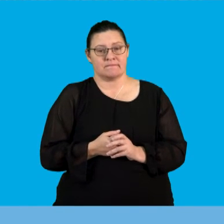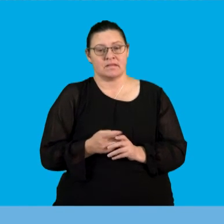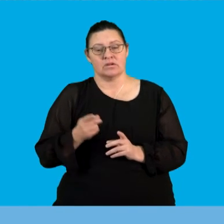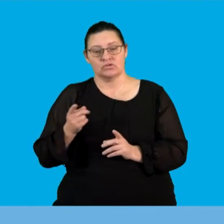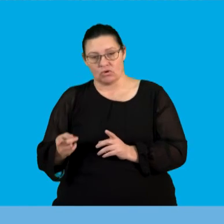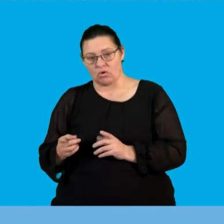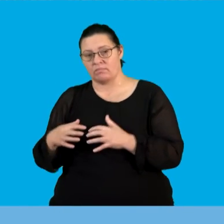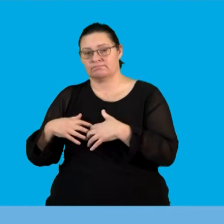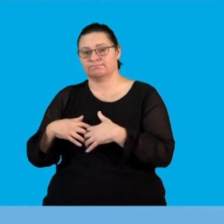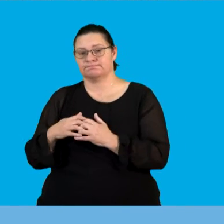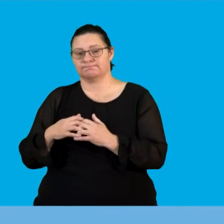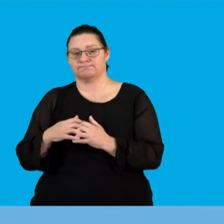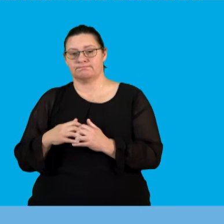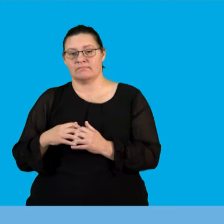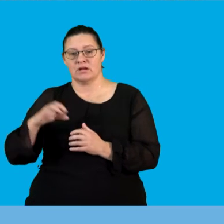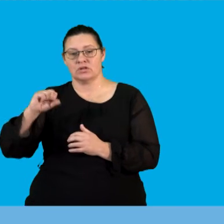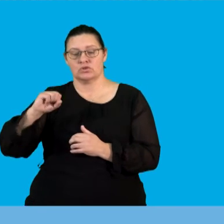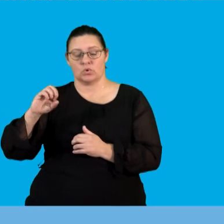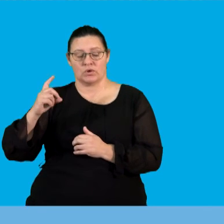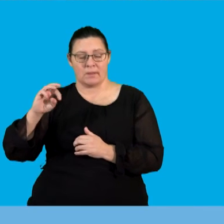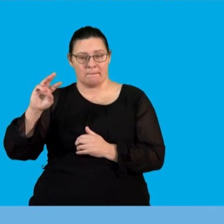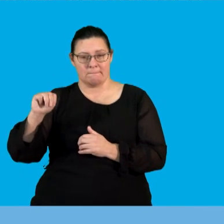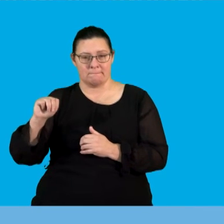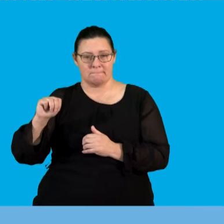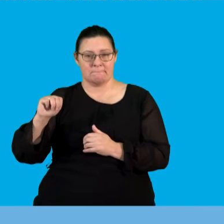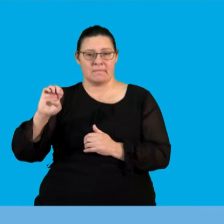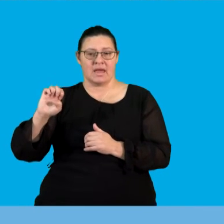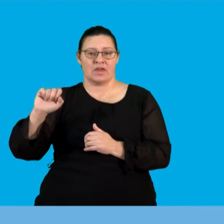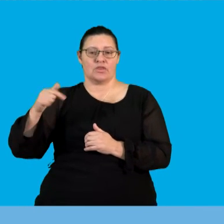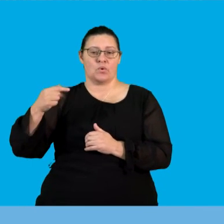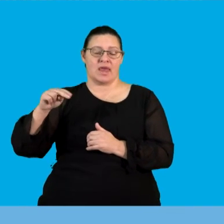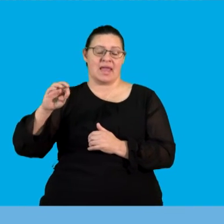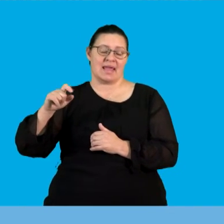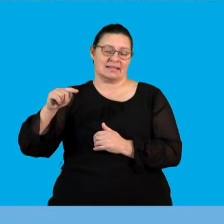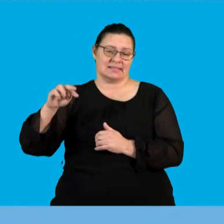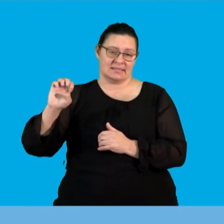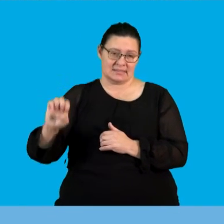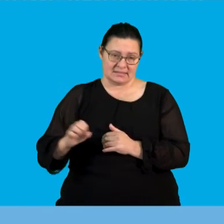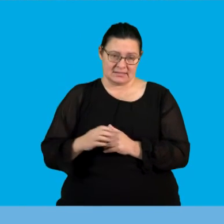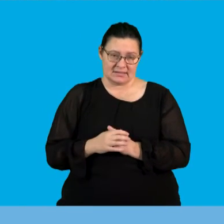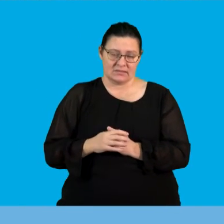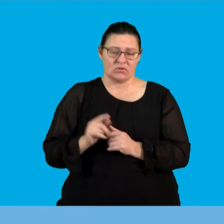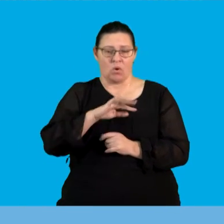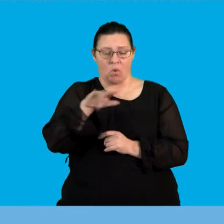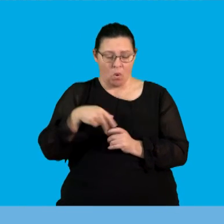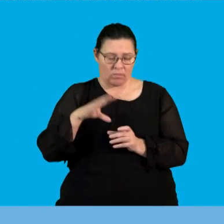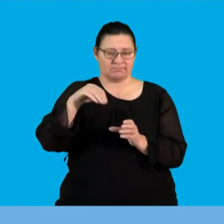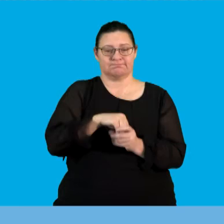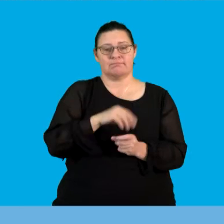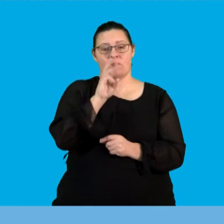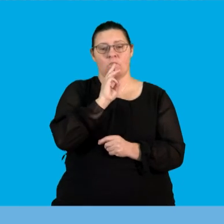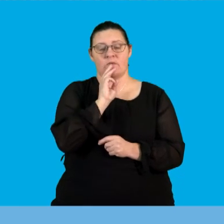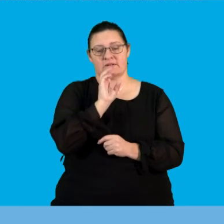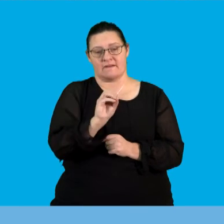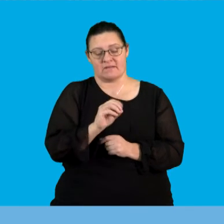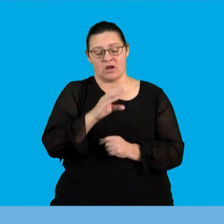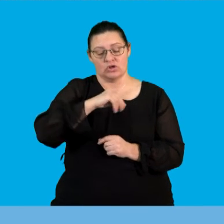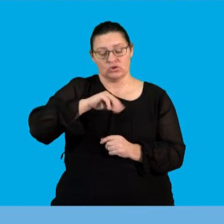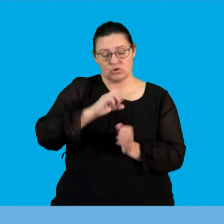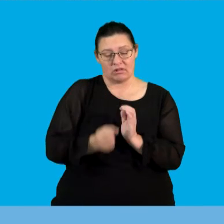and oxygen to form the ethanoic acid. Now, all these reactions, they occur in the presence of water, so the